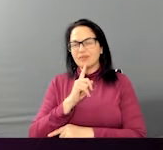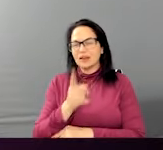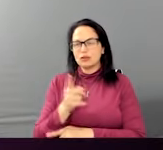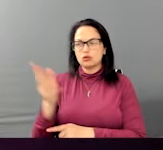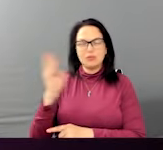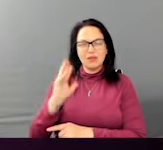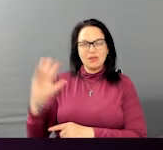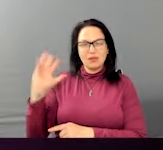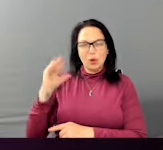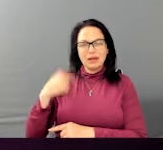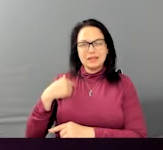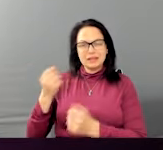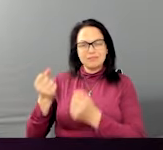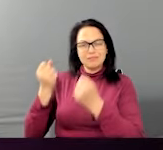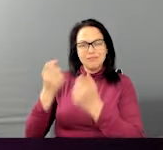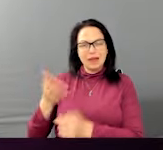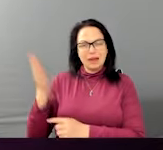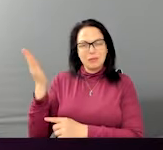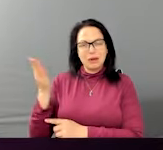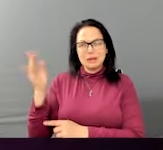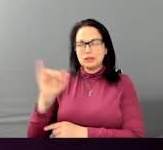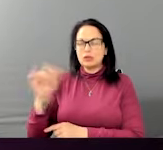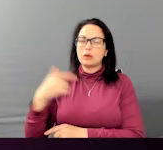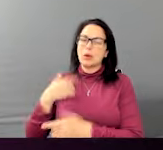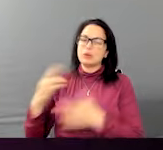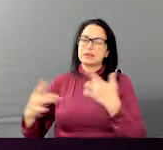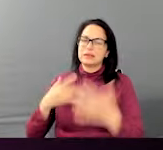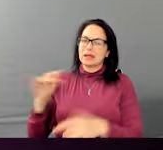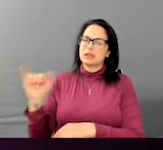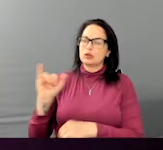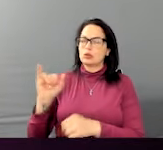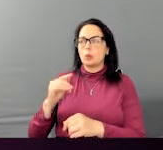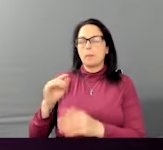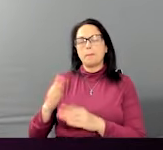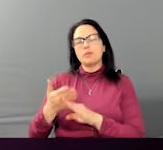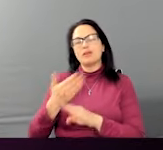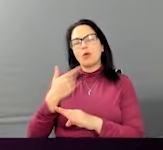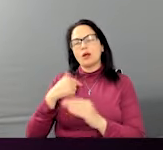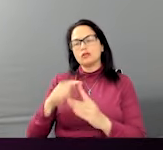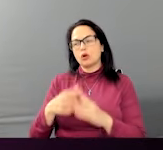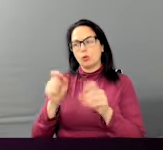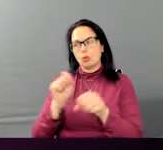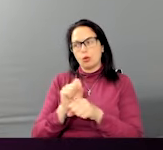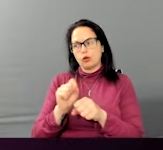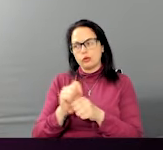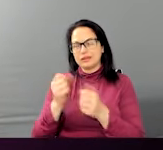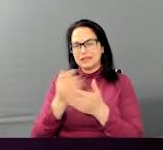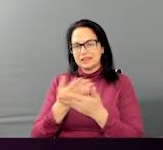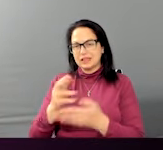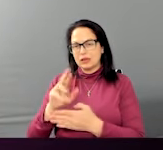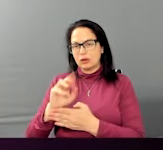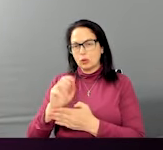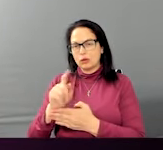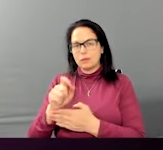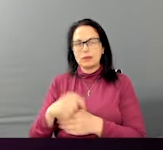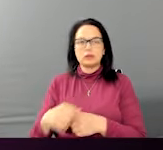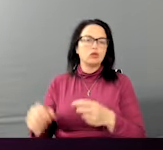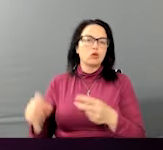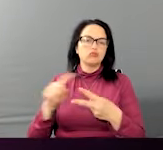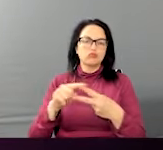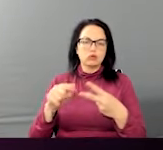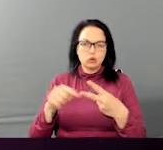I even was thinking about it, and I was just as enthusiastic then. So there are 2 priorities I want to talk about for